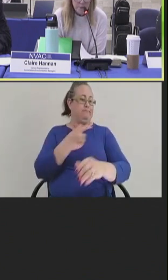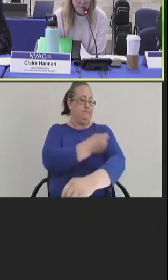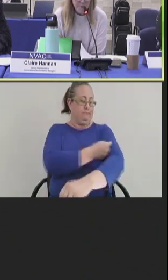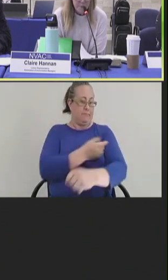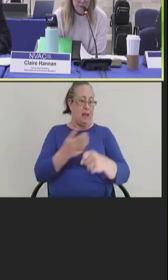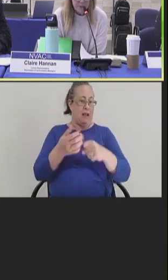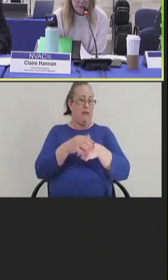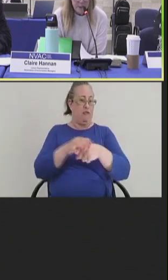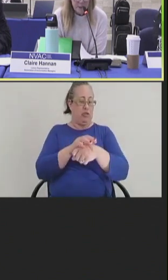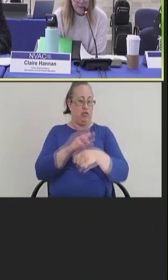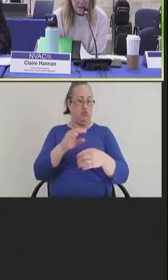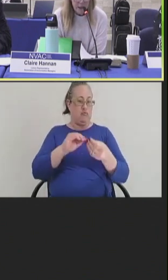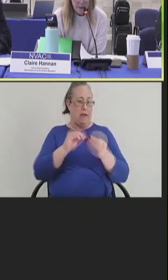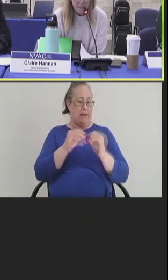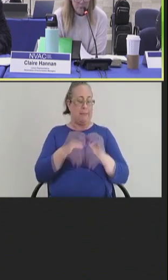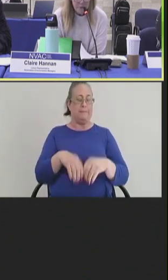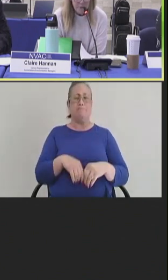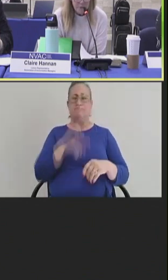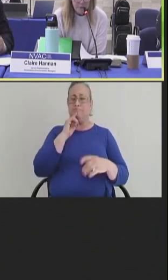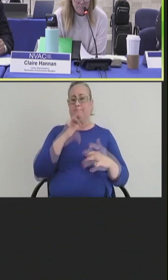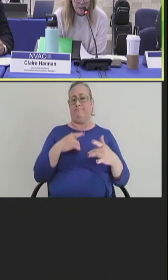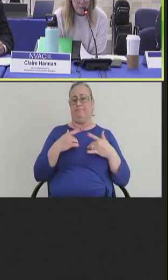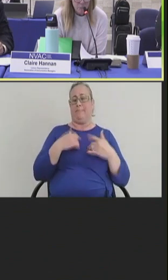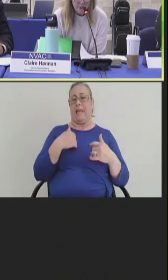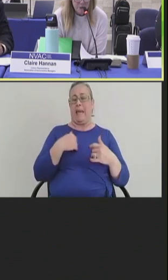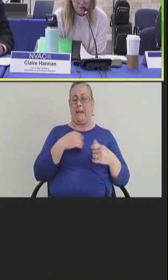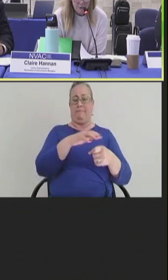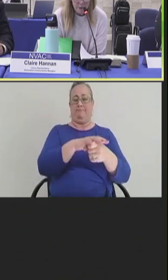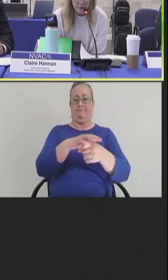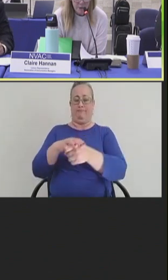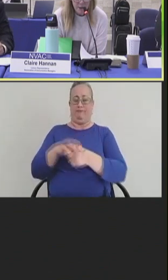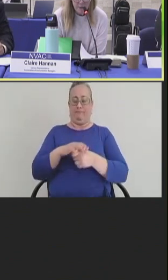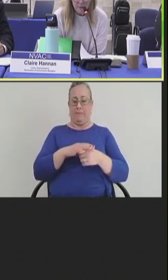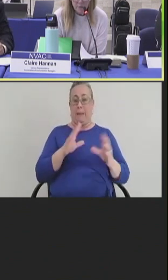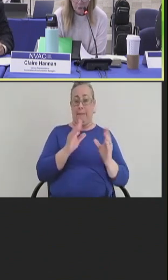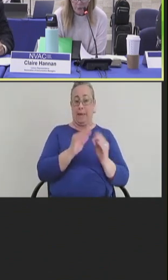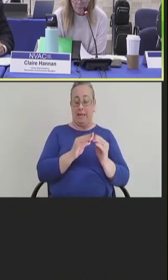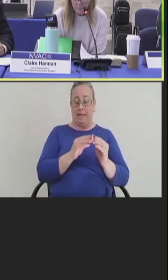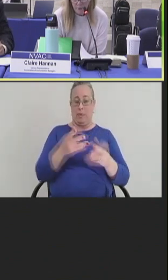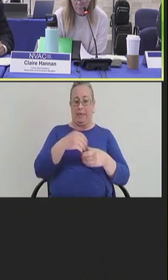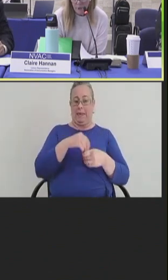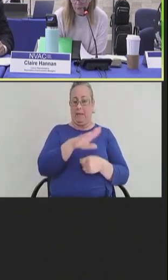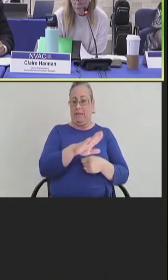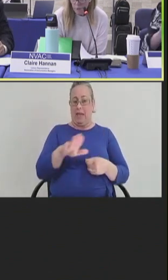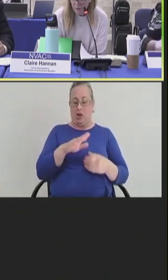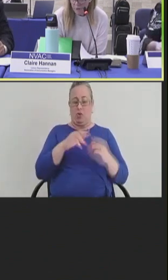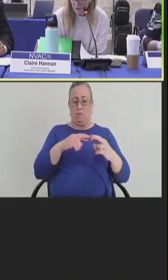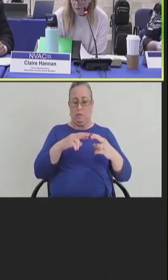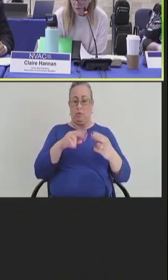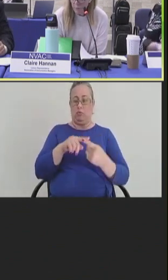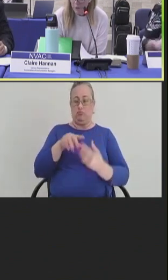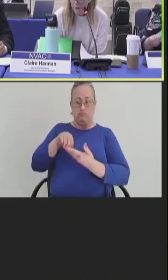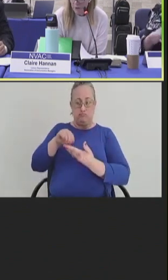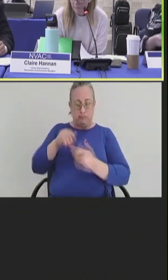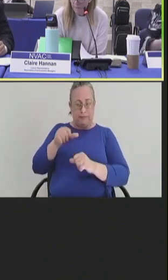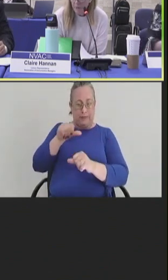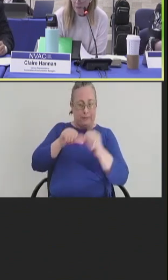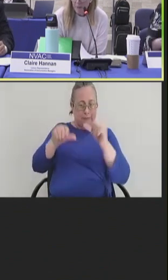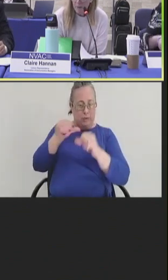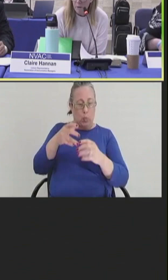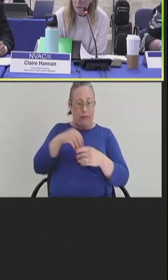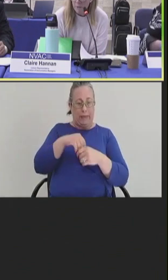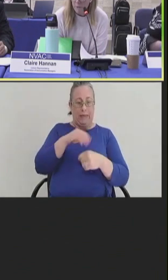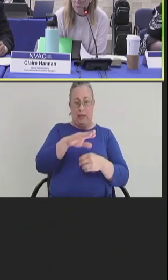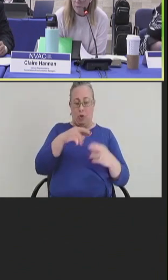it's been very exciting to have jurisdictions meet regionally to learn from other jurisdictions in their region, and